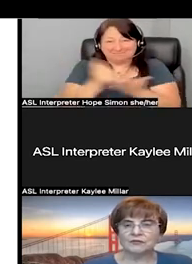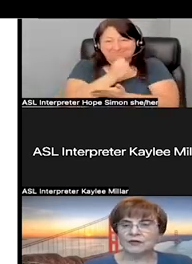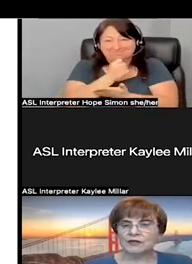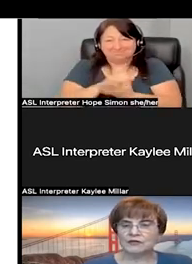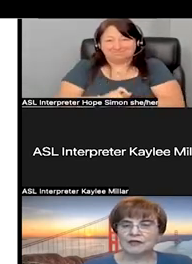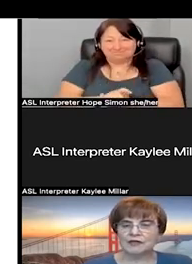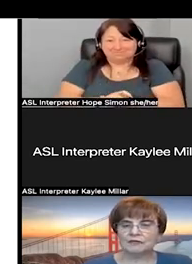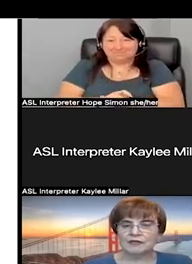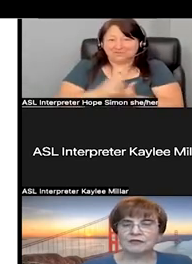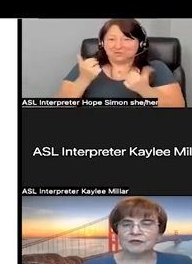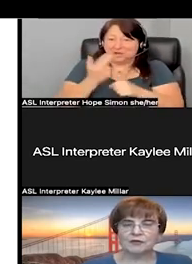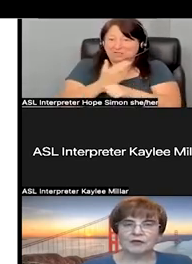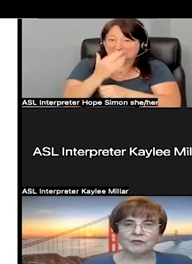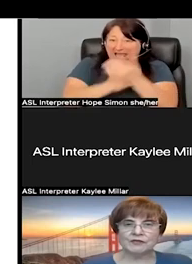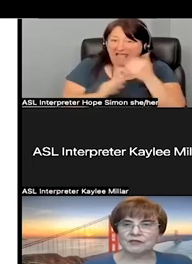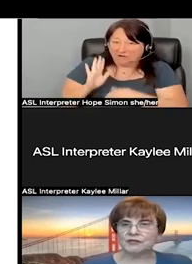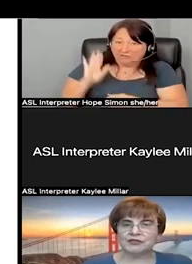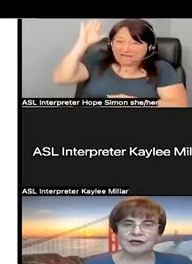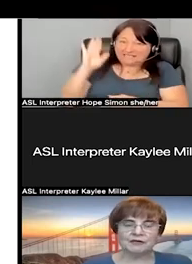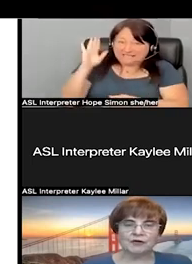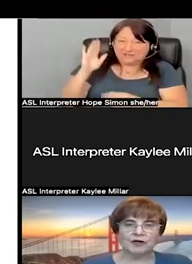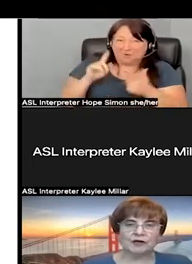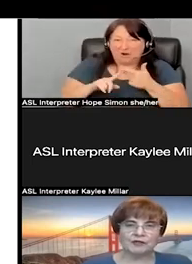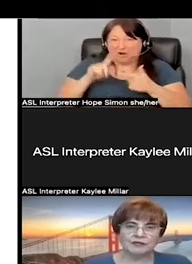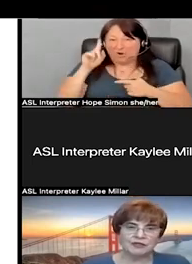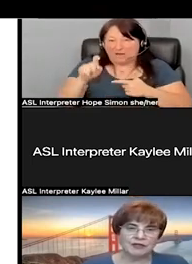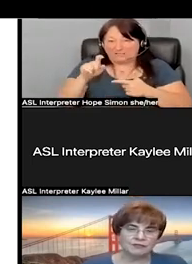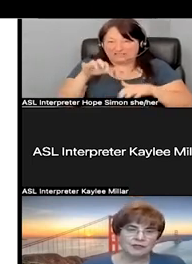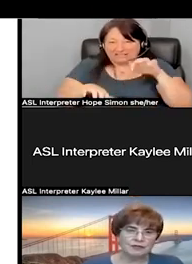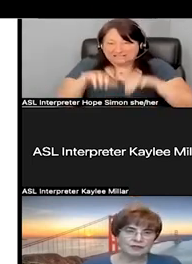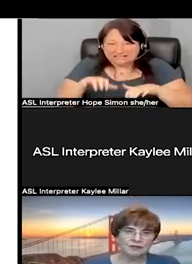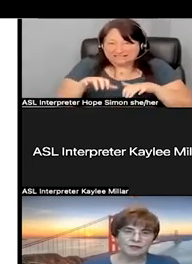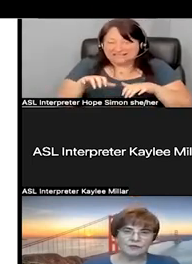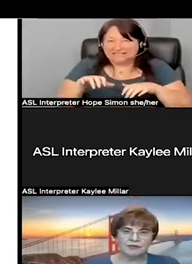So do we want to use the hand raising or putting a question in chat or a comment in chat?